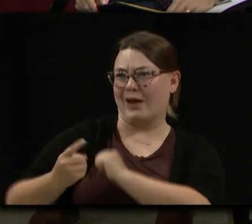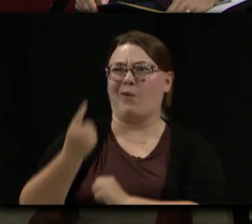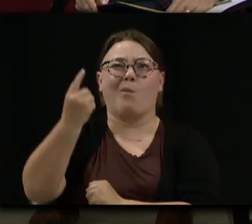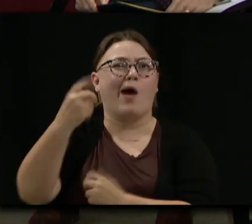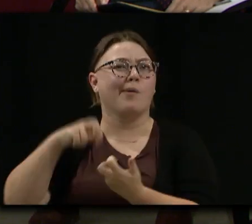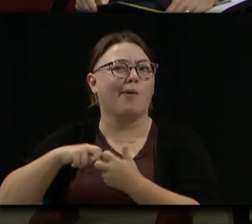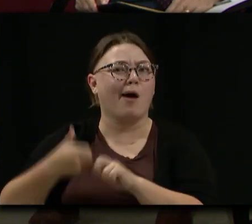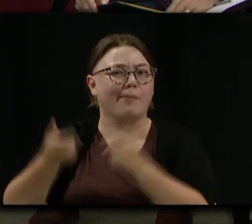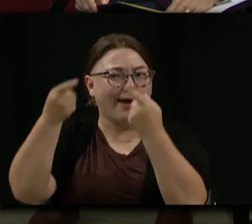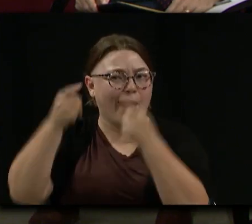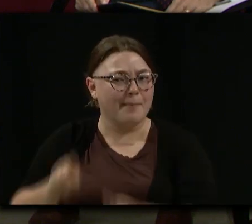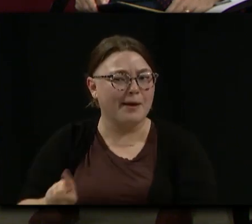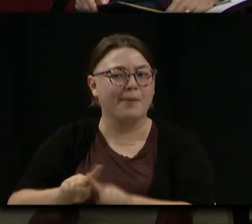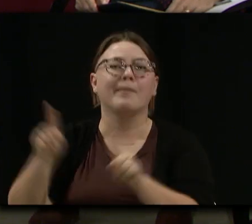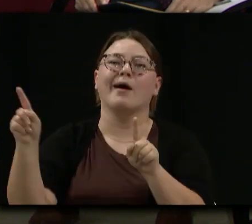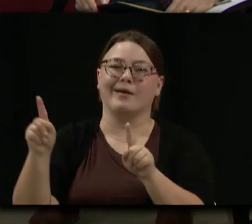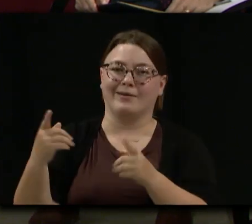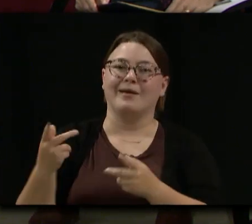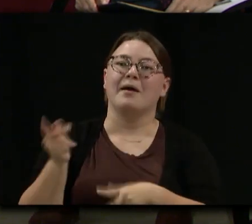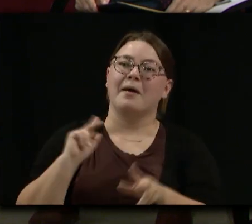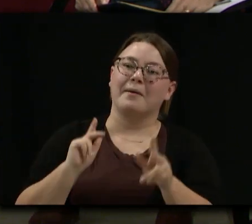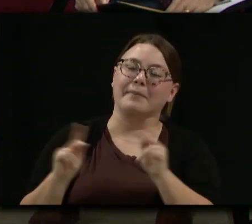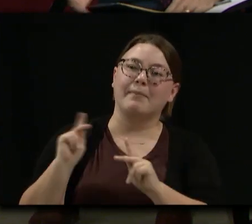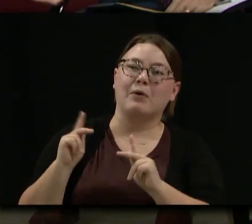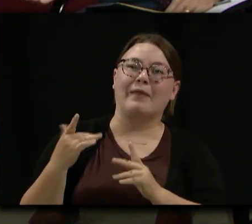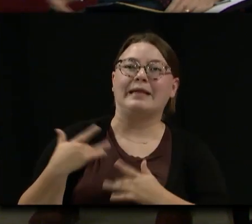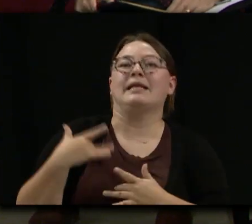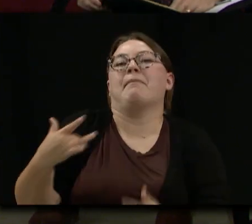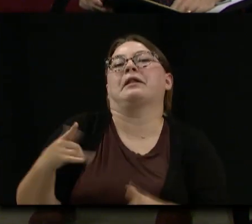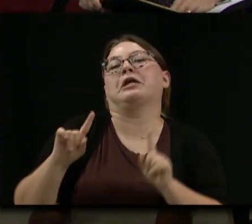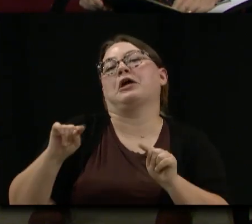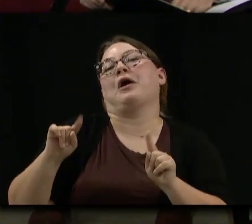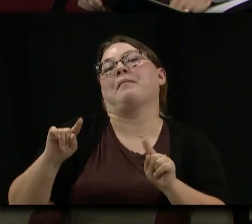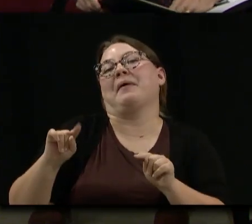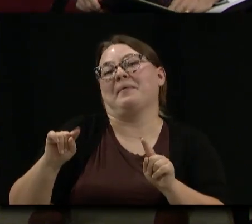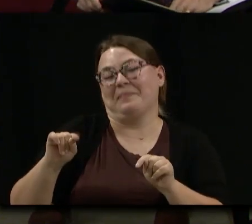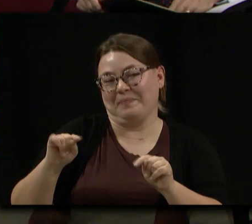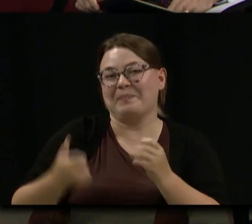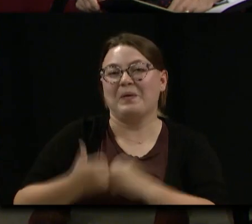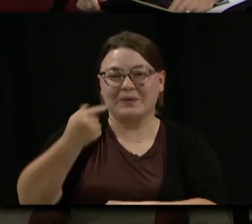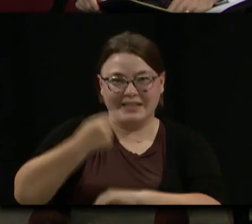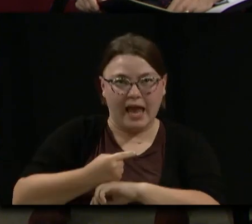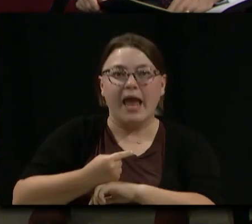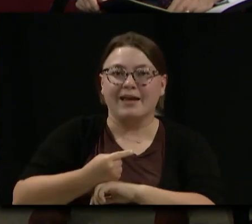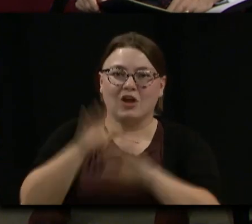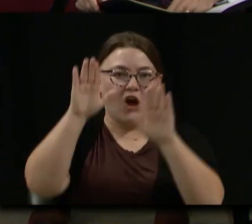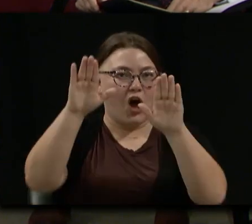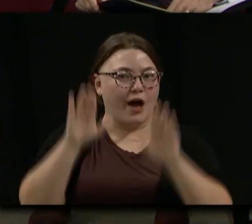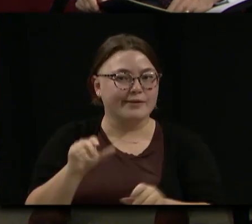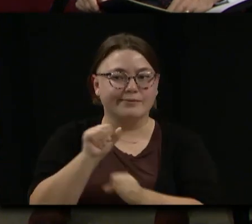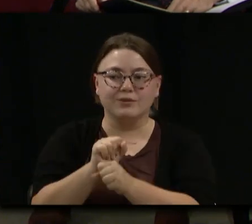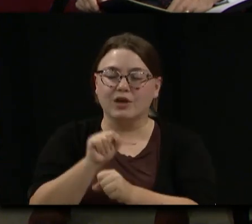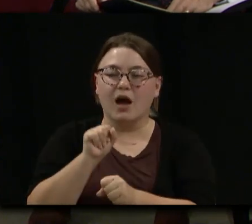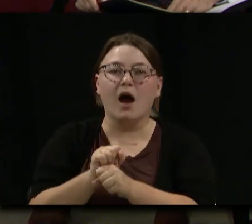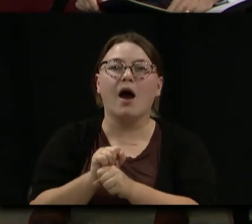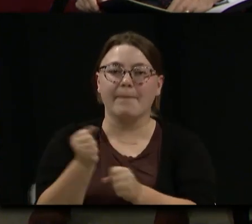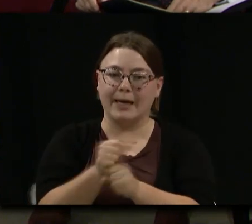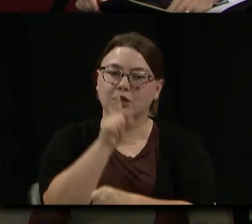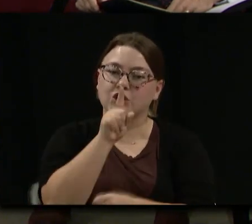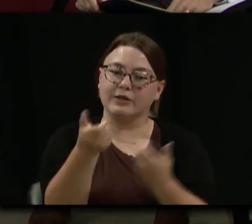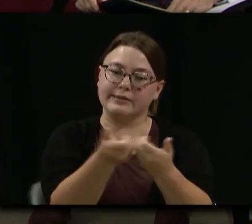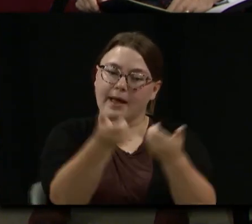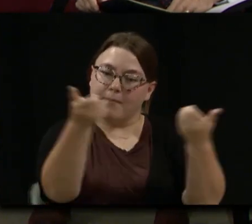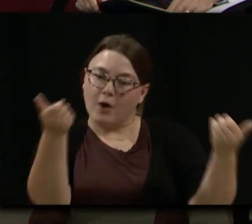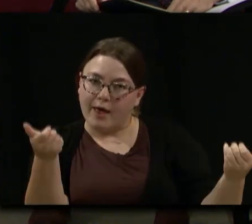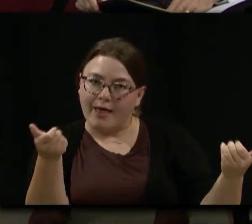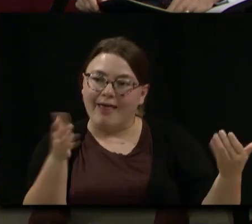but the regular campaigners that were down there, and I'll say regular ones that I saw most of those days, did a great job, and they got their issues